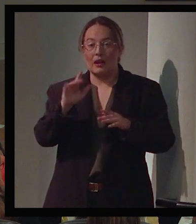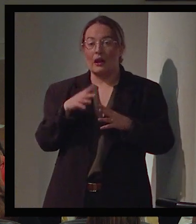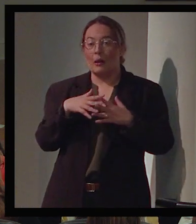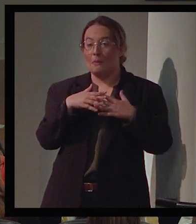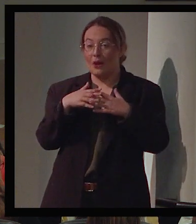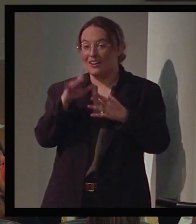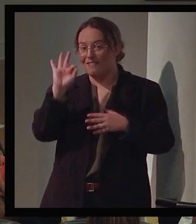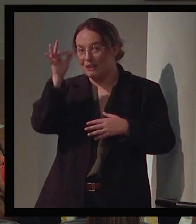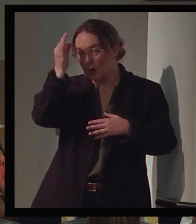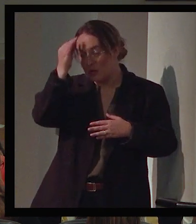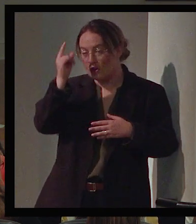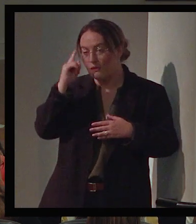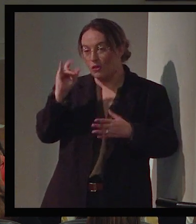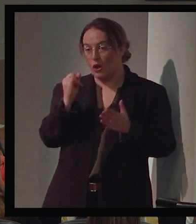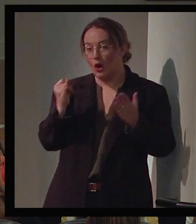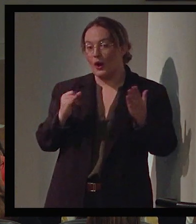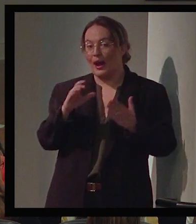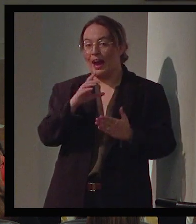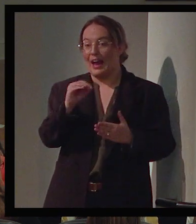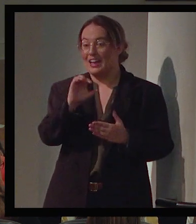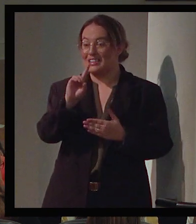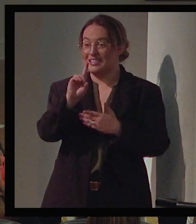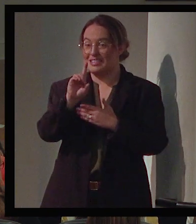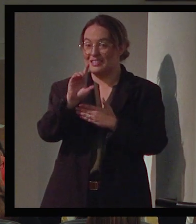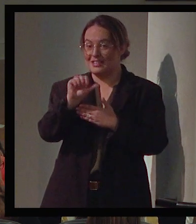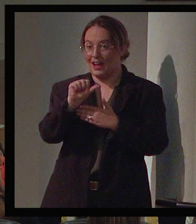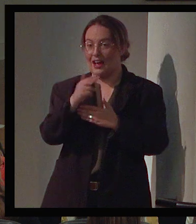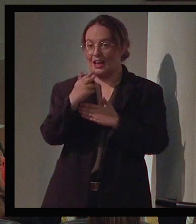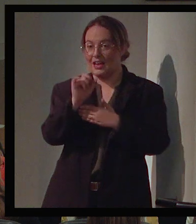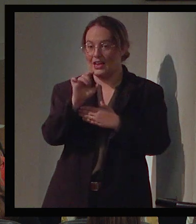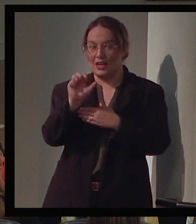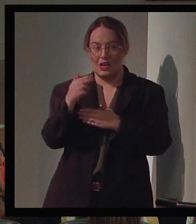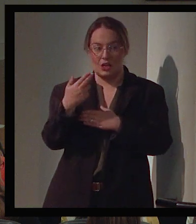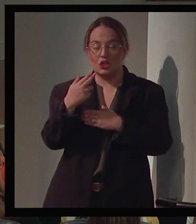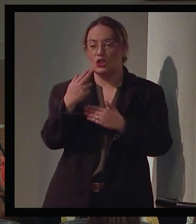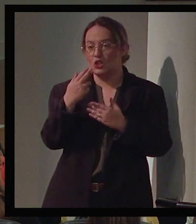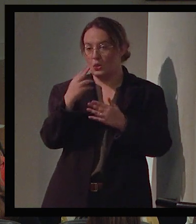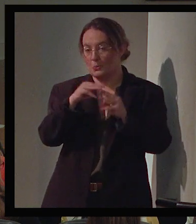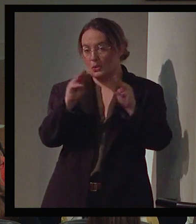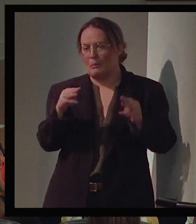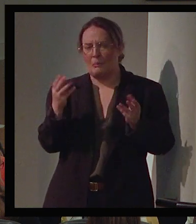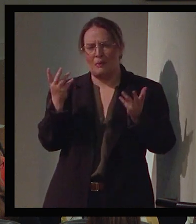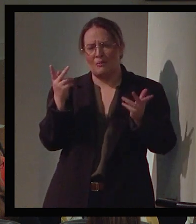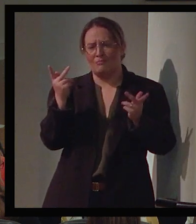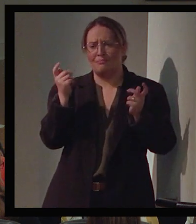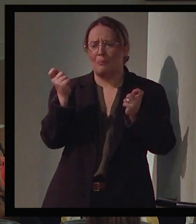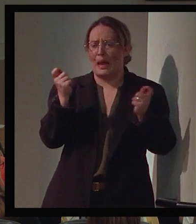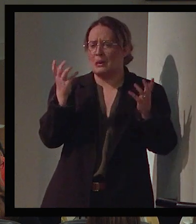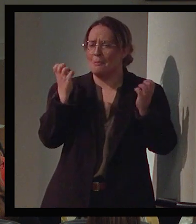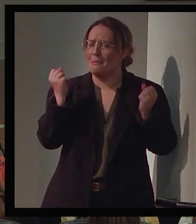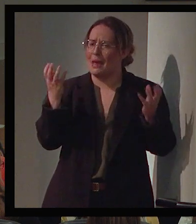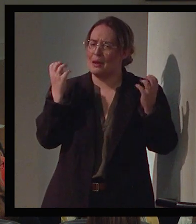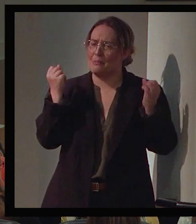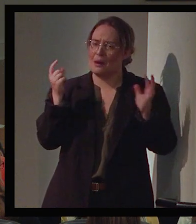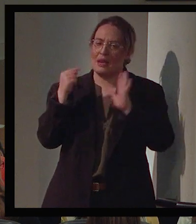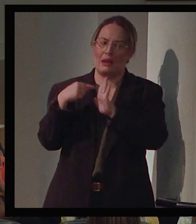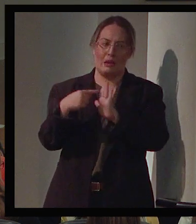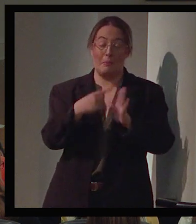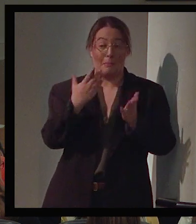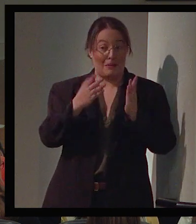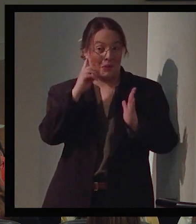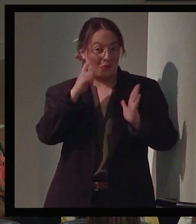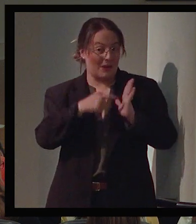Arts and the Dahish Museum, she organized many exhibitions as well, including, and you might